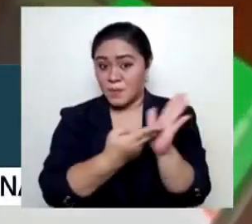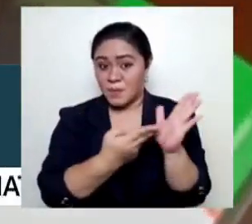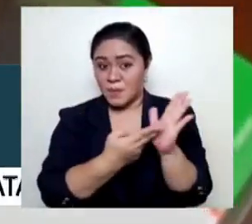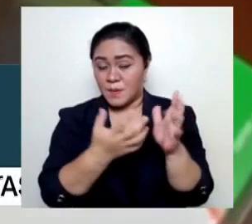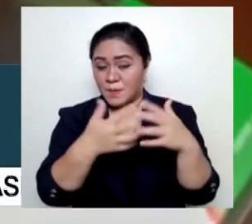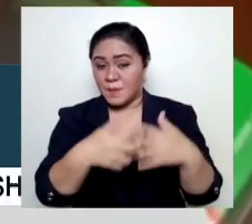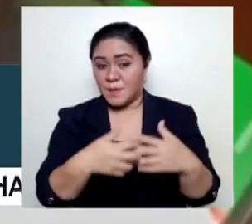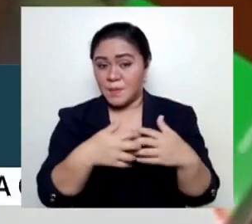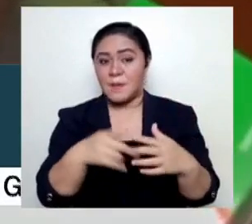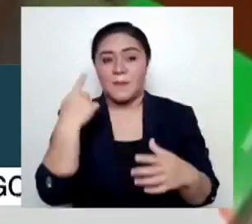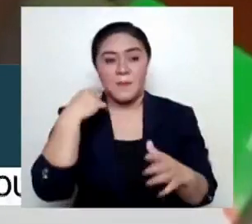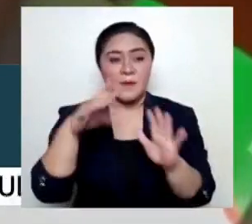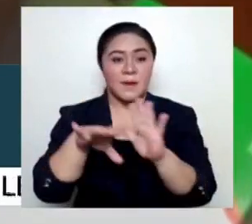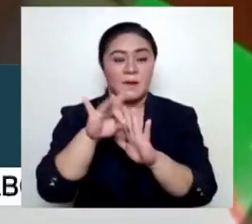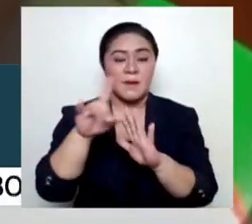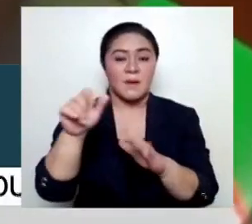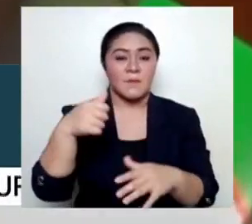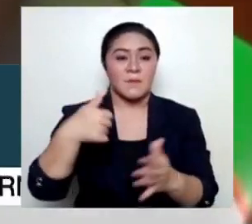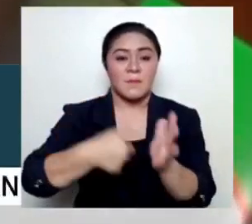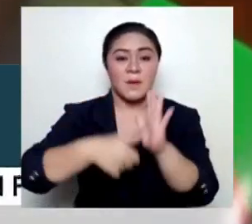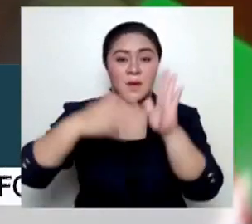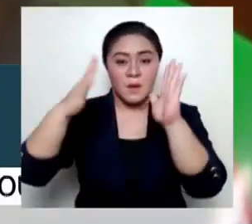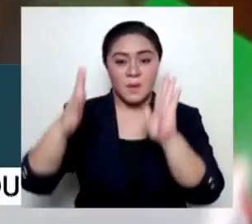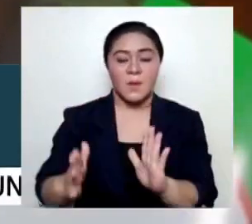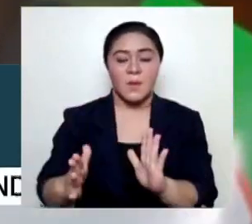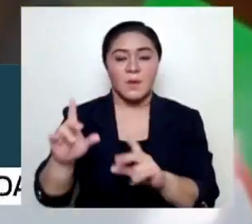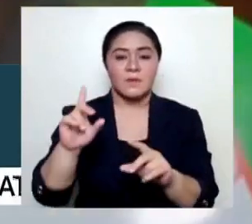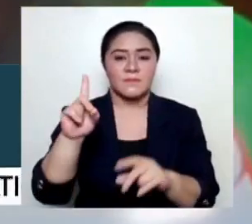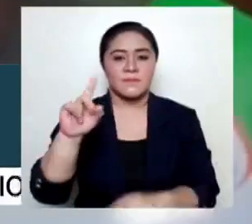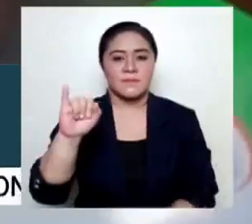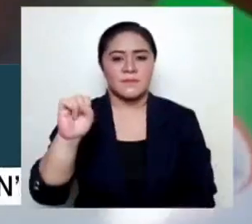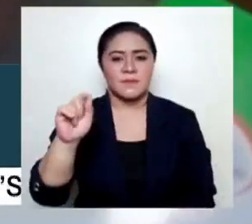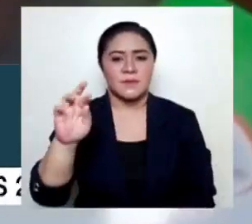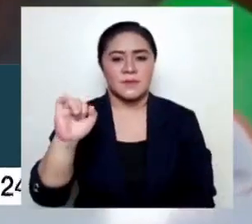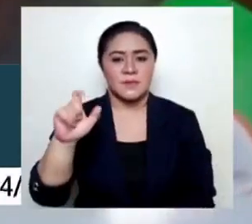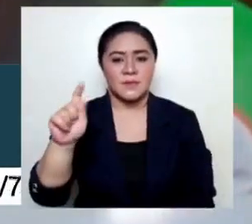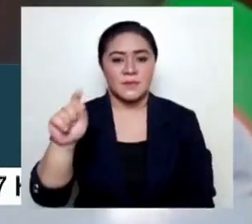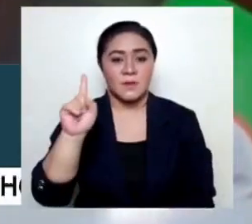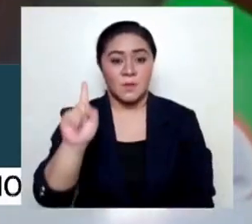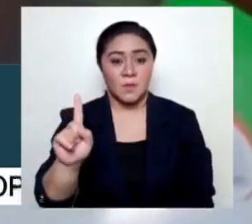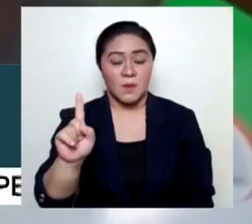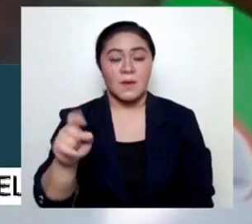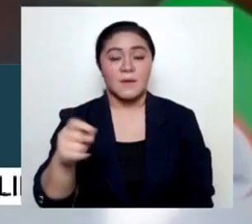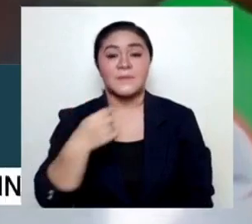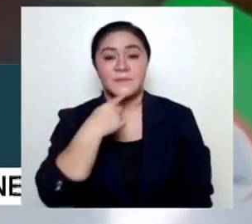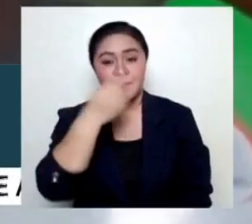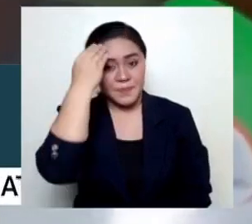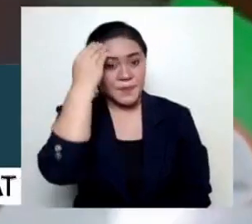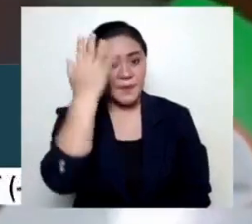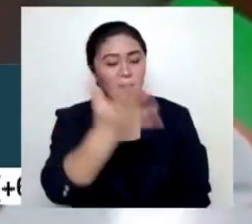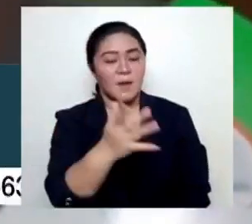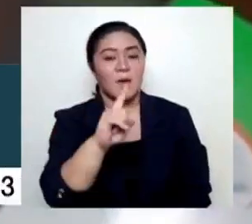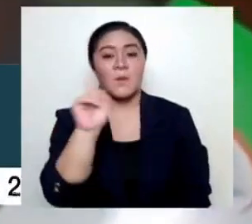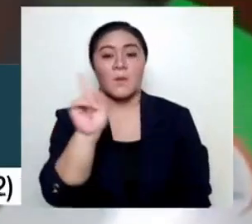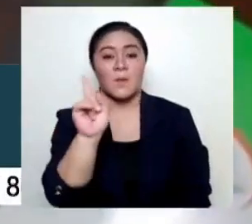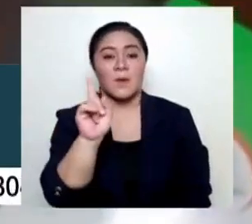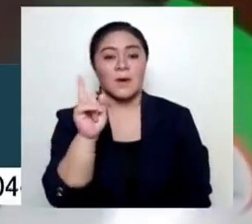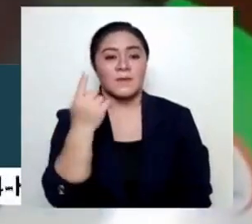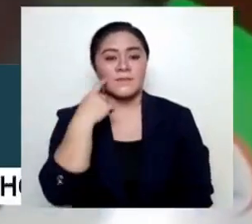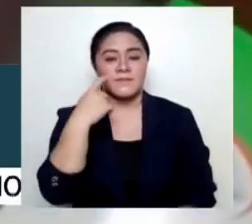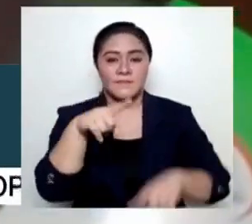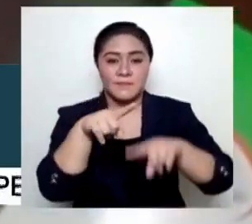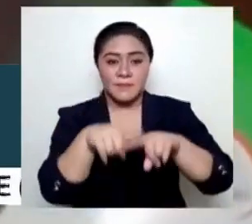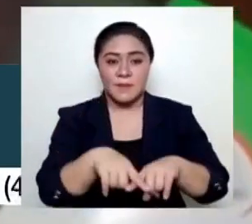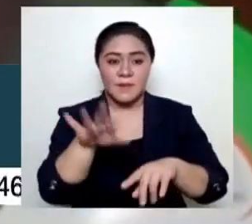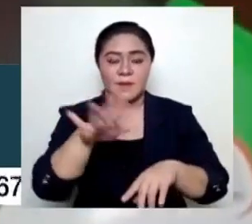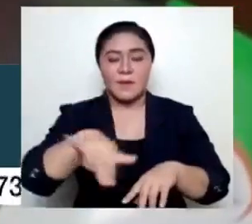Acting Election Officer, or District 1 Acting Election Officer, Brian Bukow says, based on the initial reports